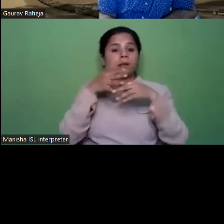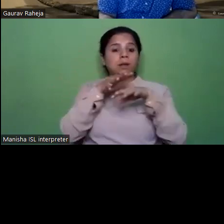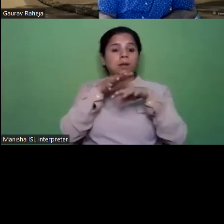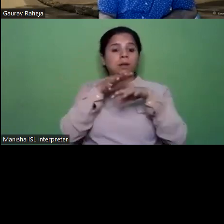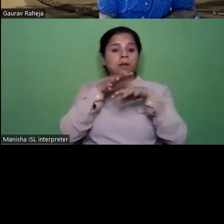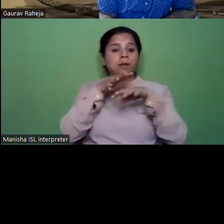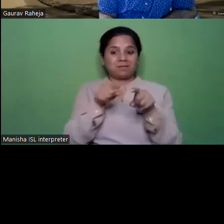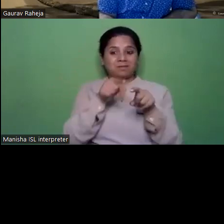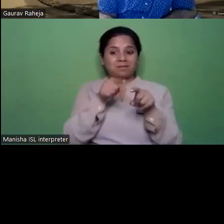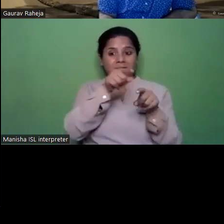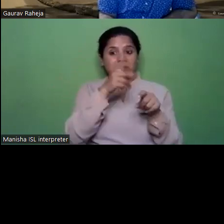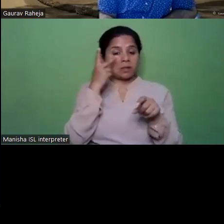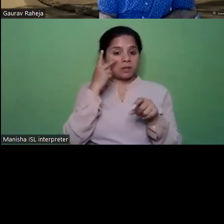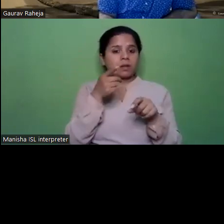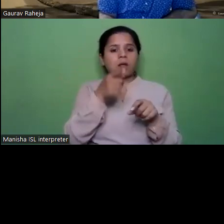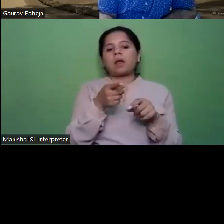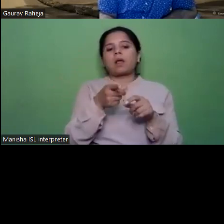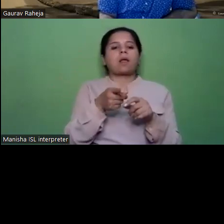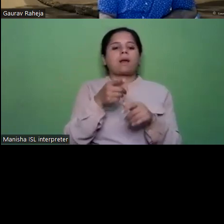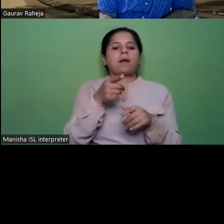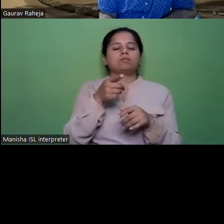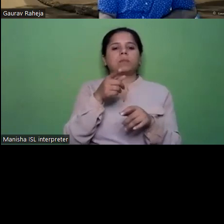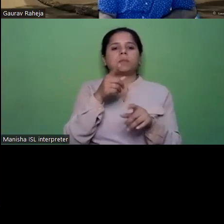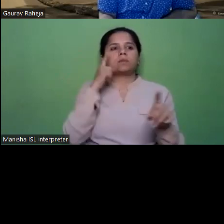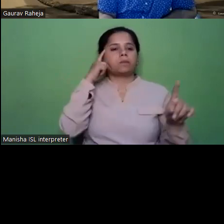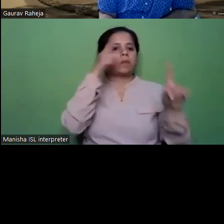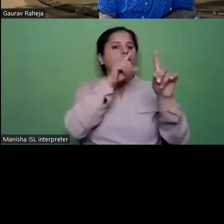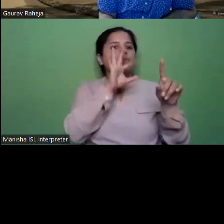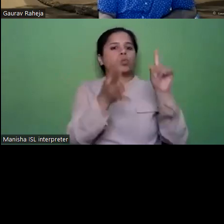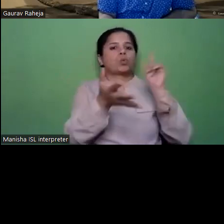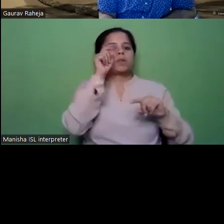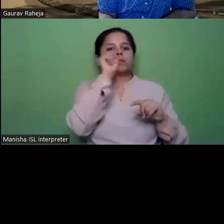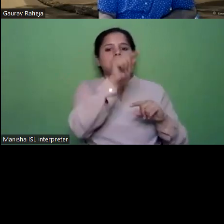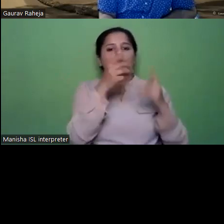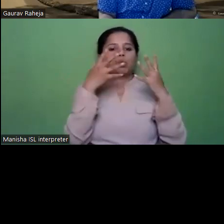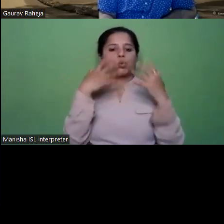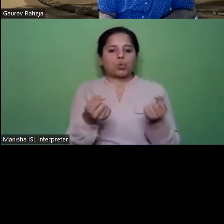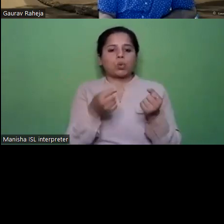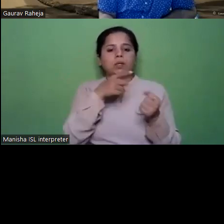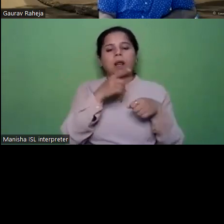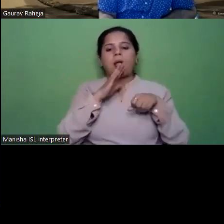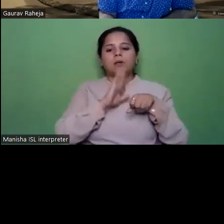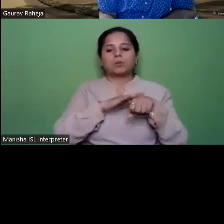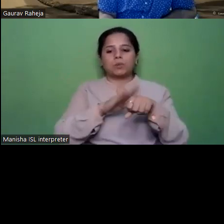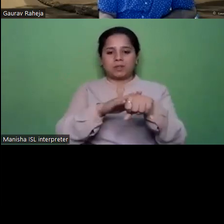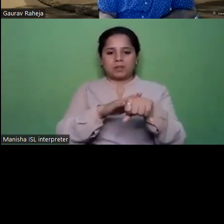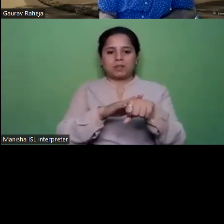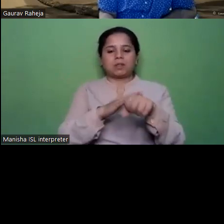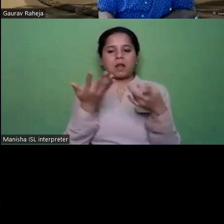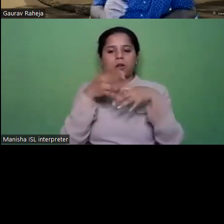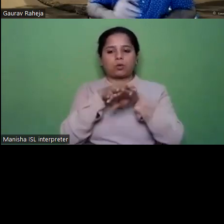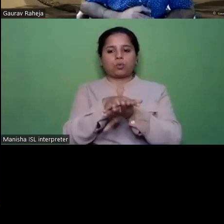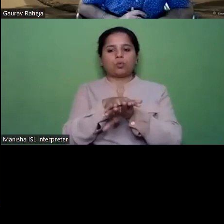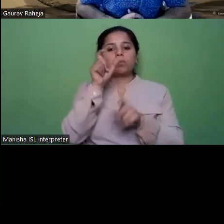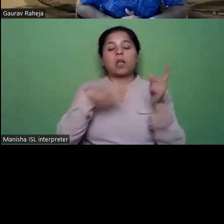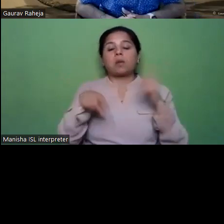the end goal. Inclusion is the experience that we wish to